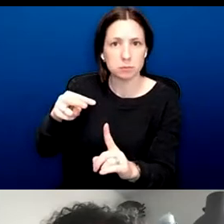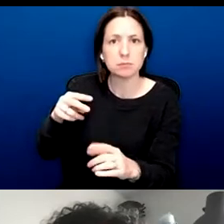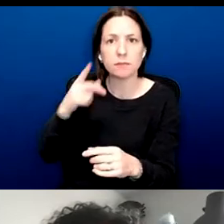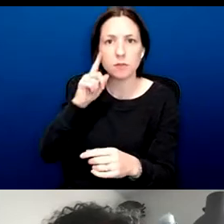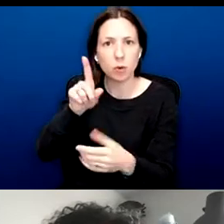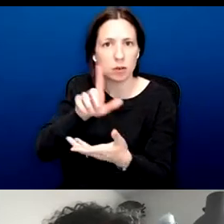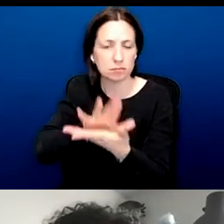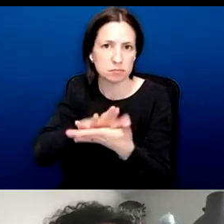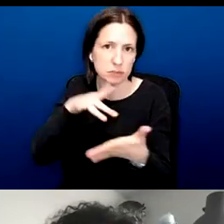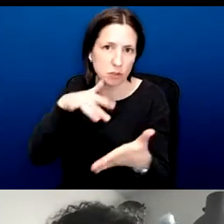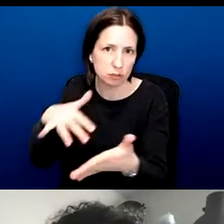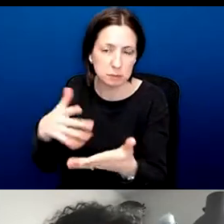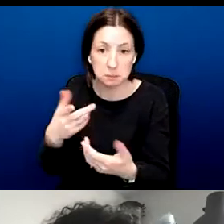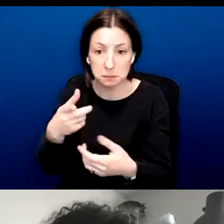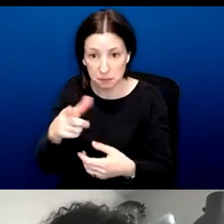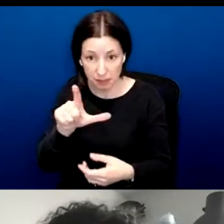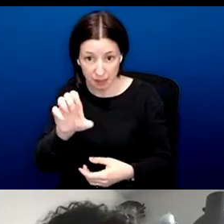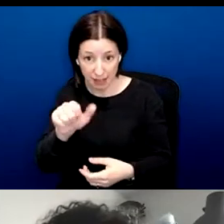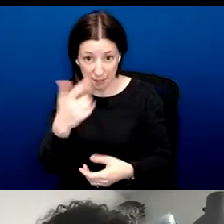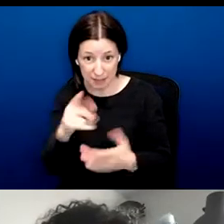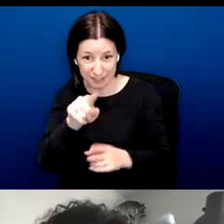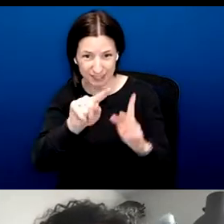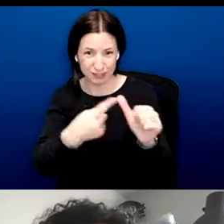Maybe we'll start with Leah this time if you,